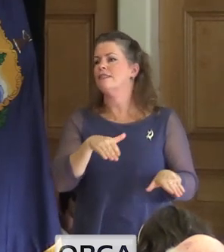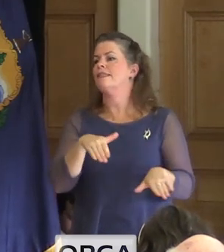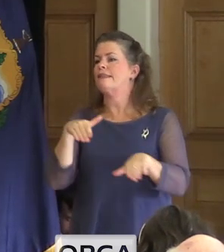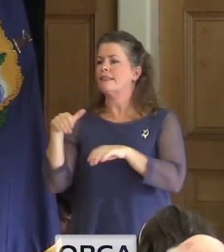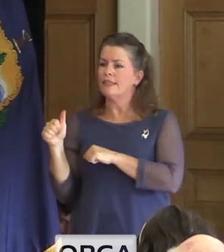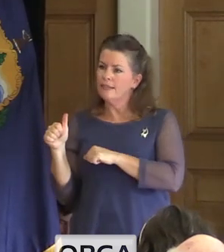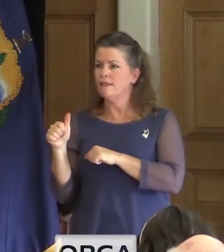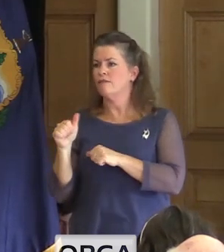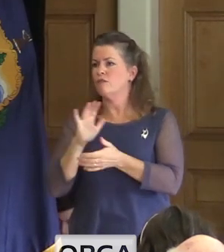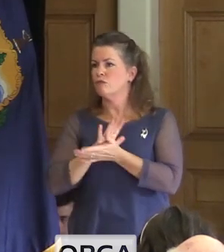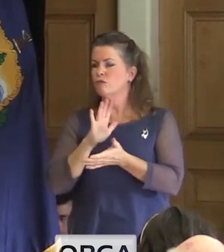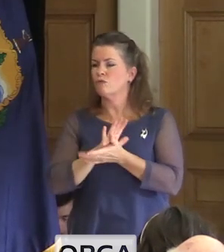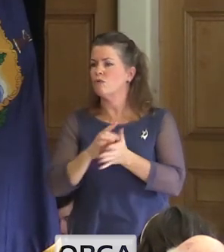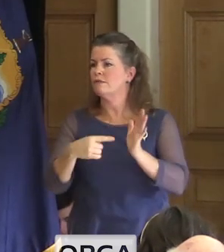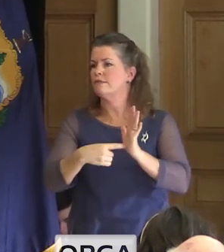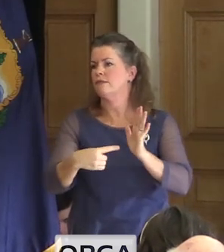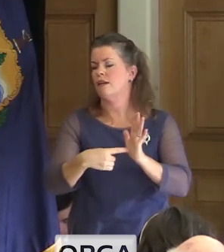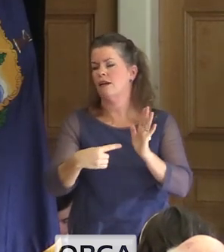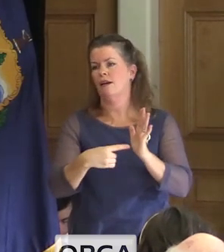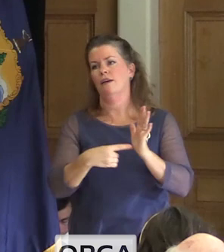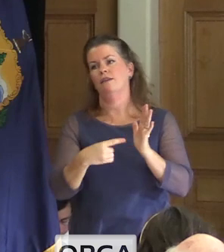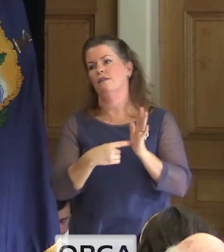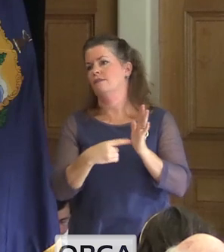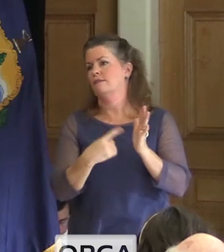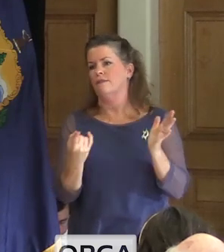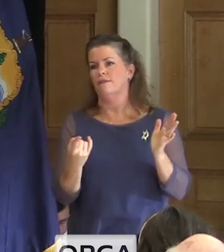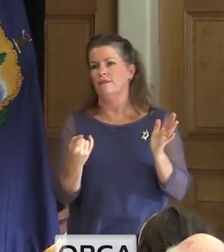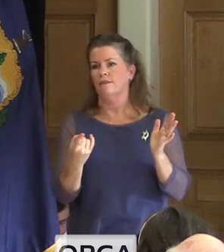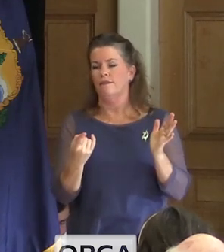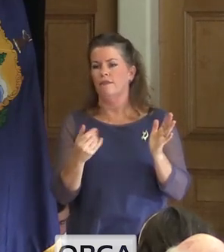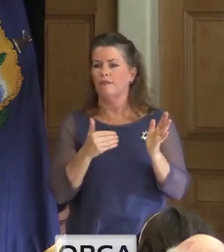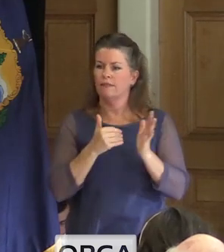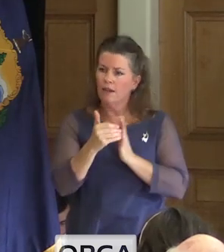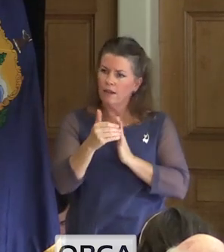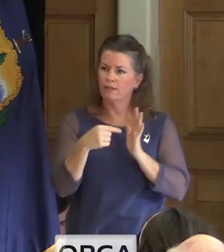with $50,000, $100,000 in debt.